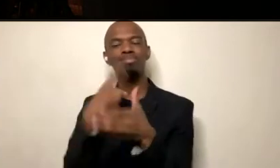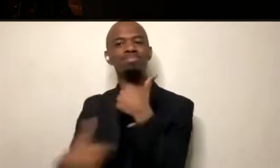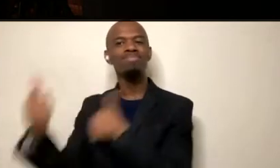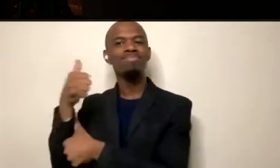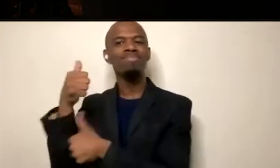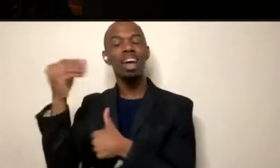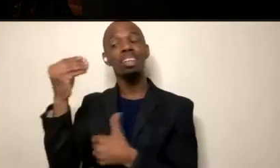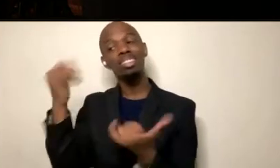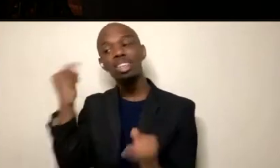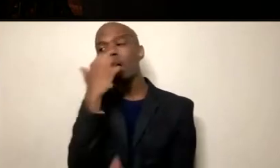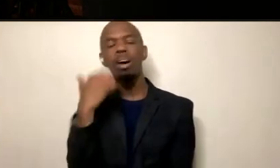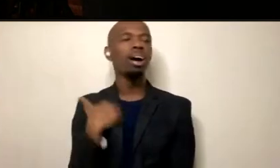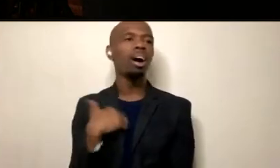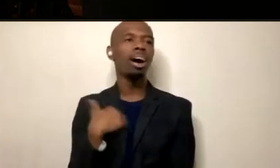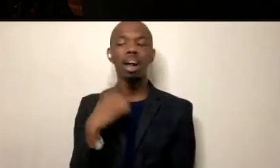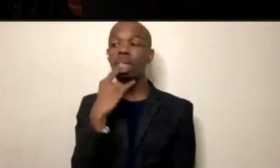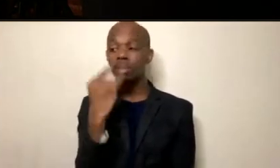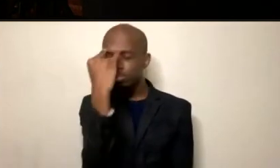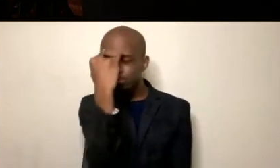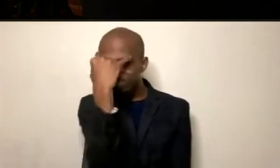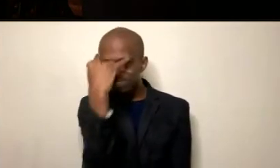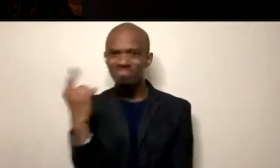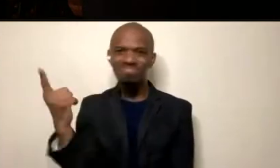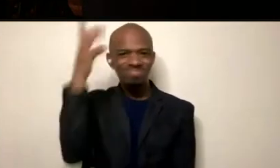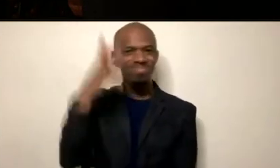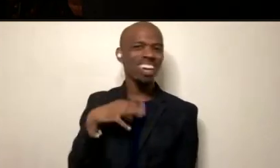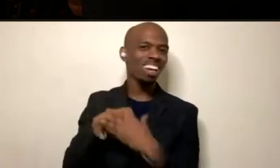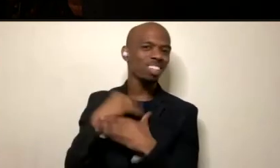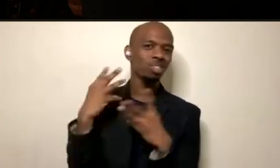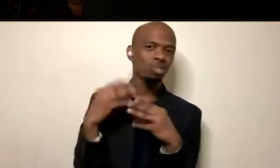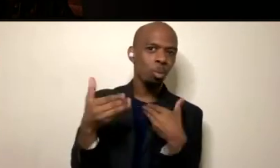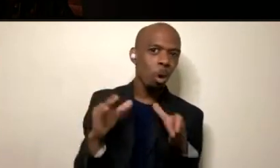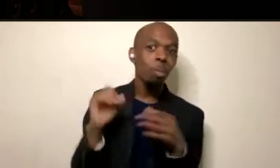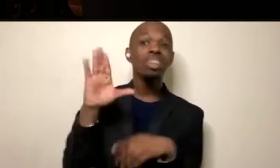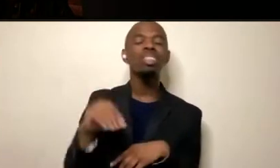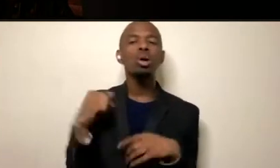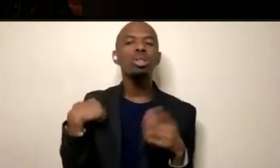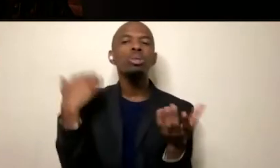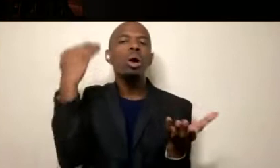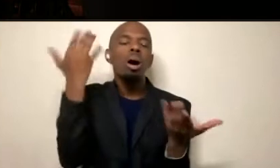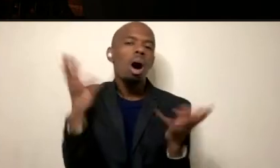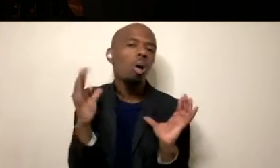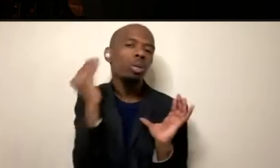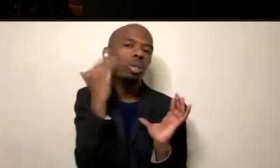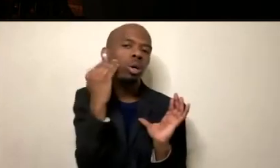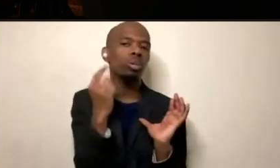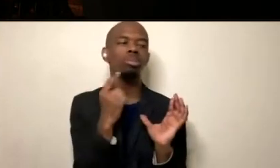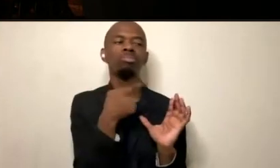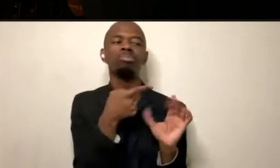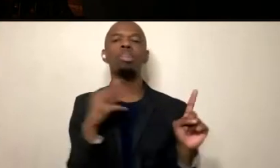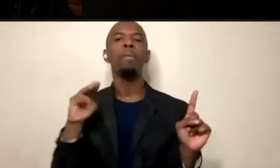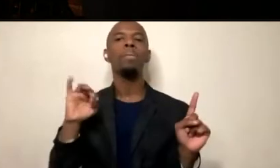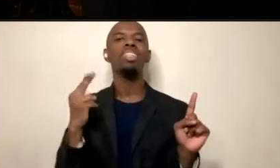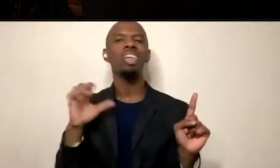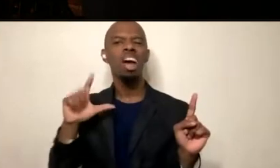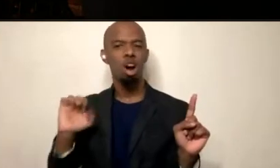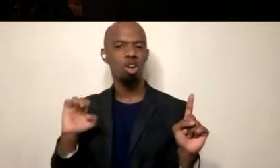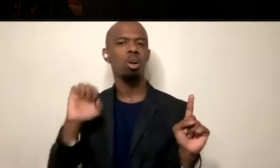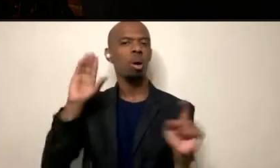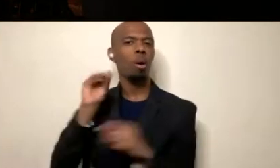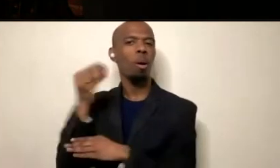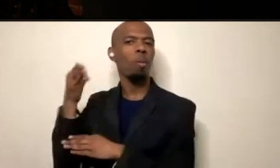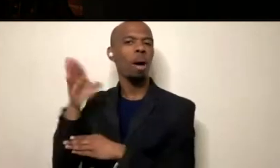of course, is like, you thought not? She's the queen. See, she's the queen. You know, like, she's the power behind